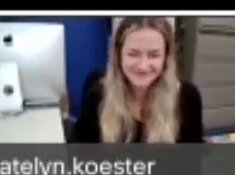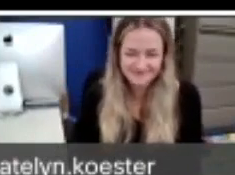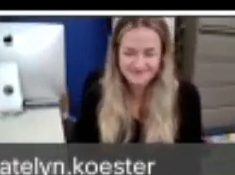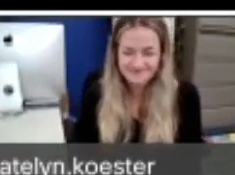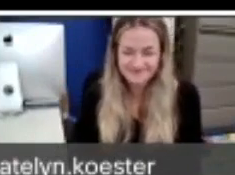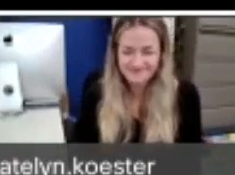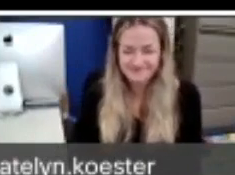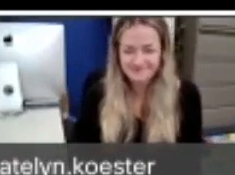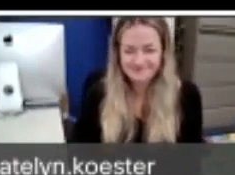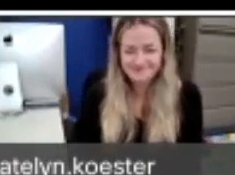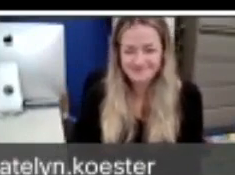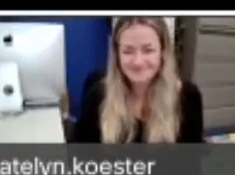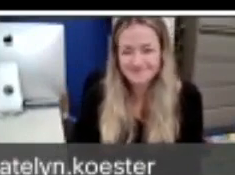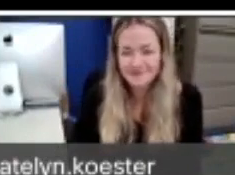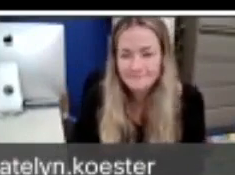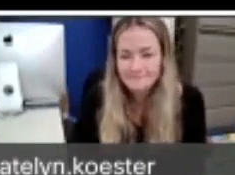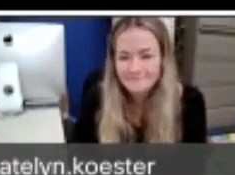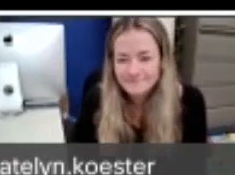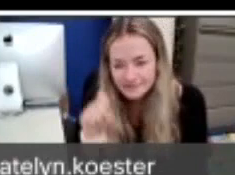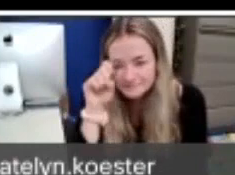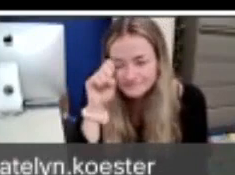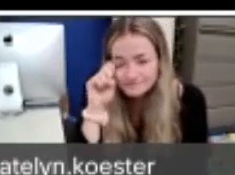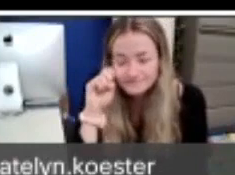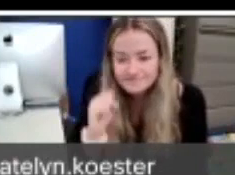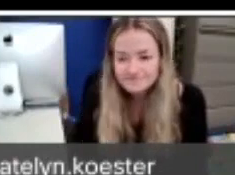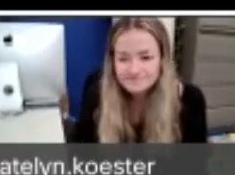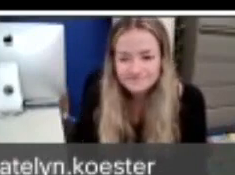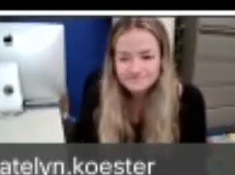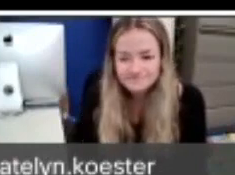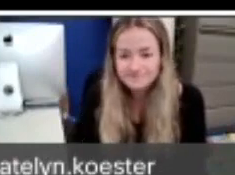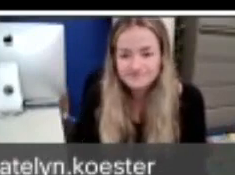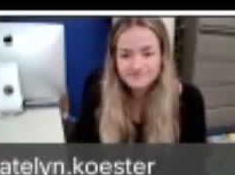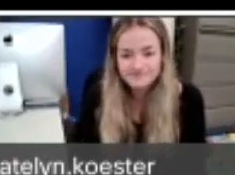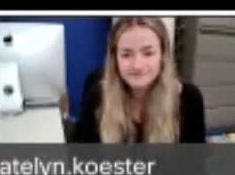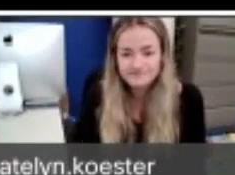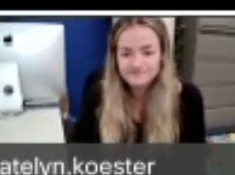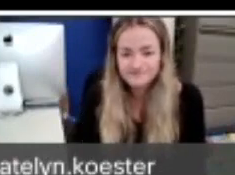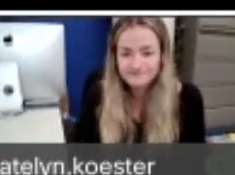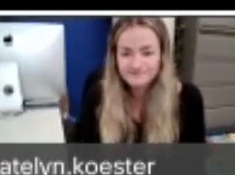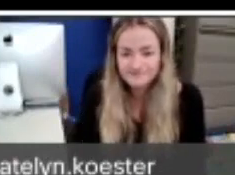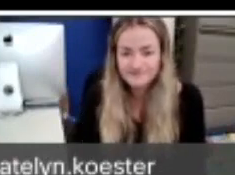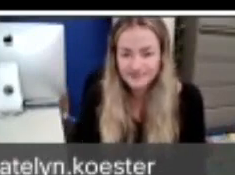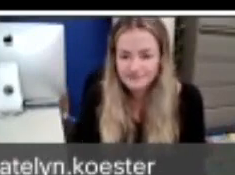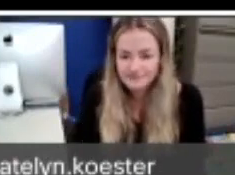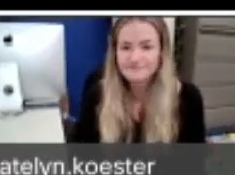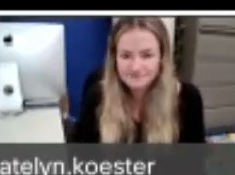Let's see, feel free to unmute or type it in the chat. Wait a couple seconds here.